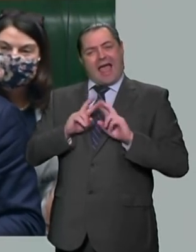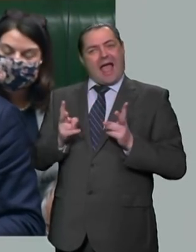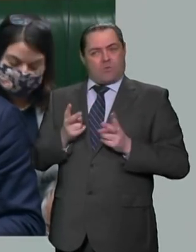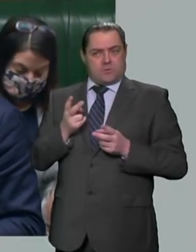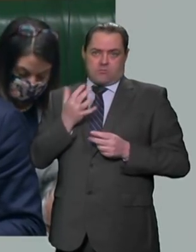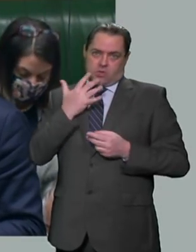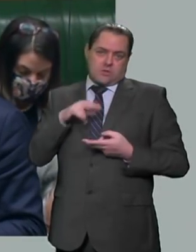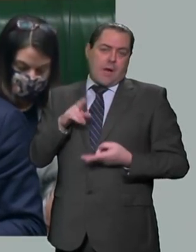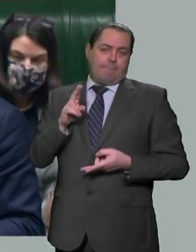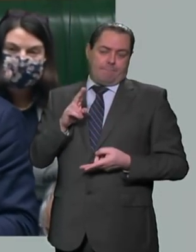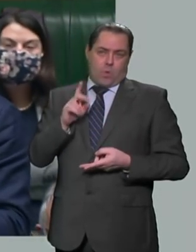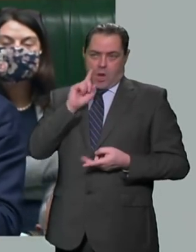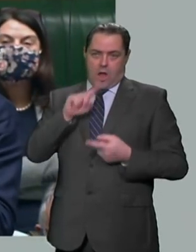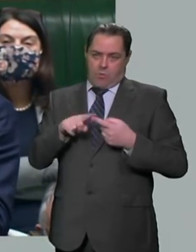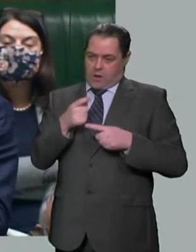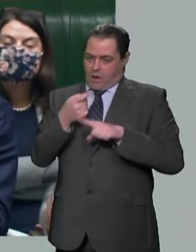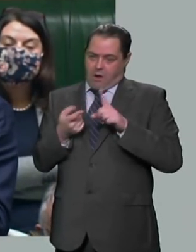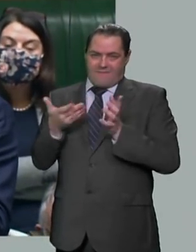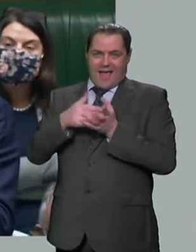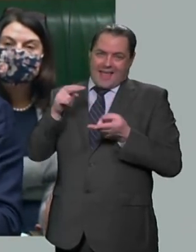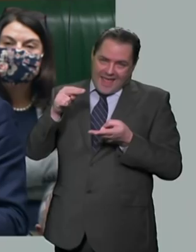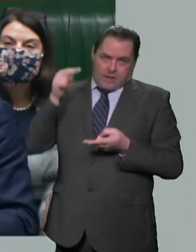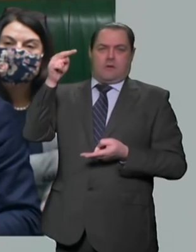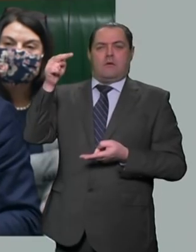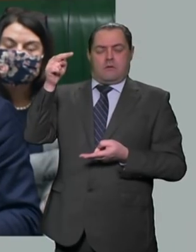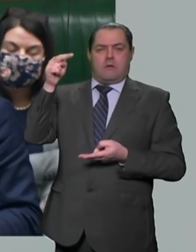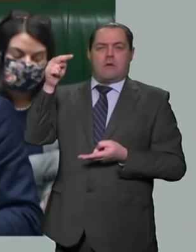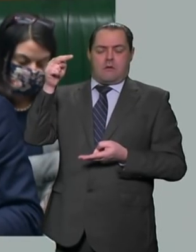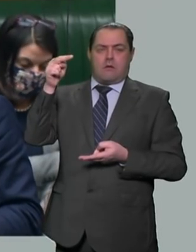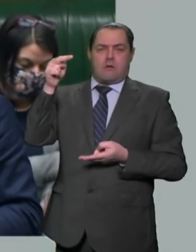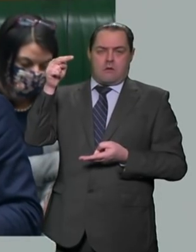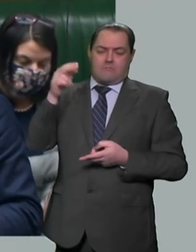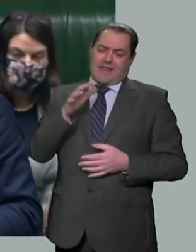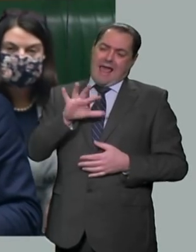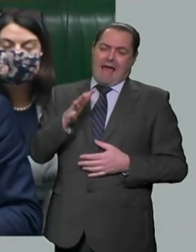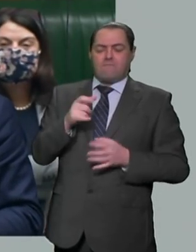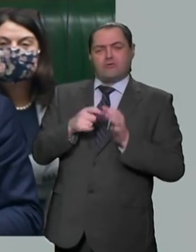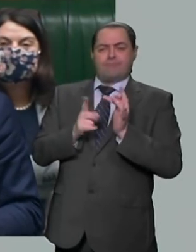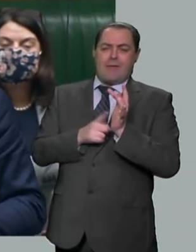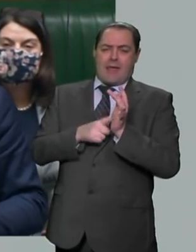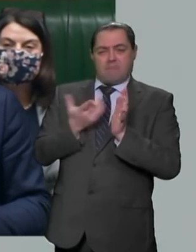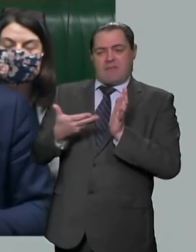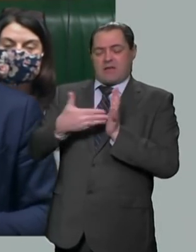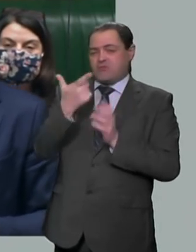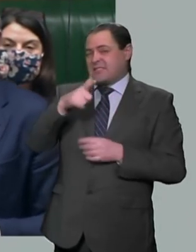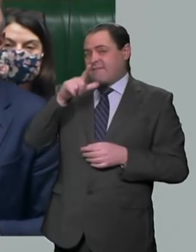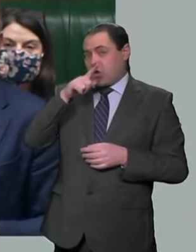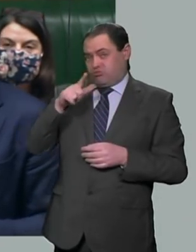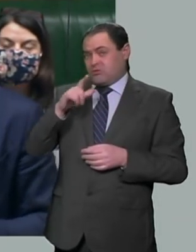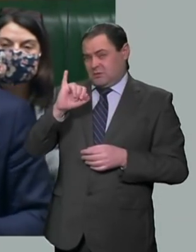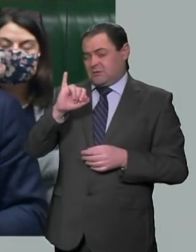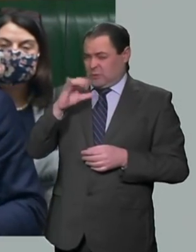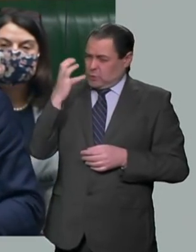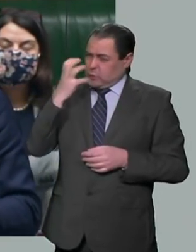over 50%, with average energy bills rising by nearly £700